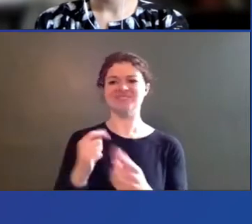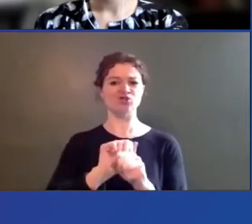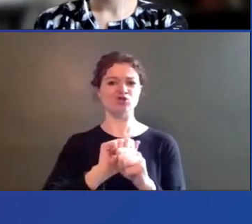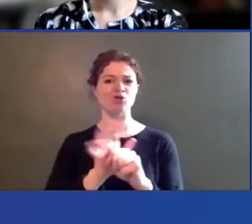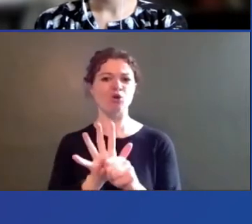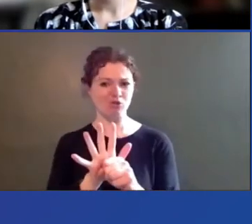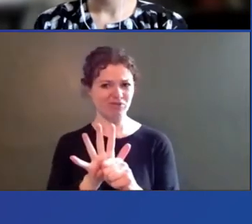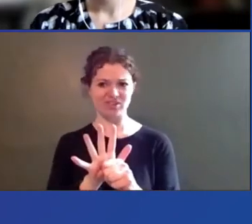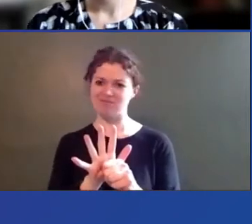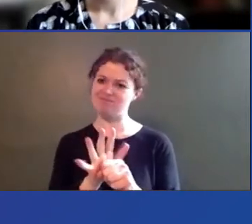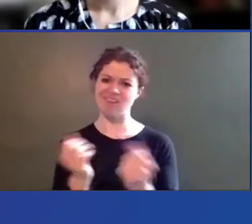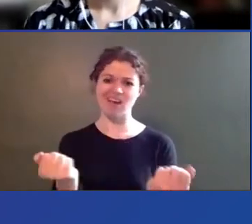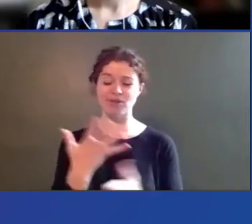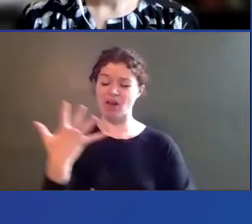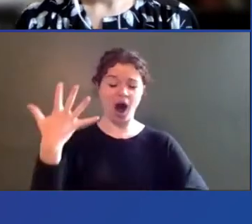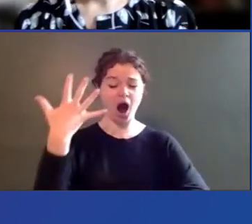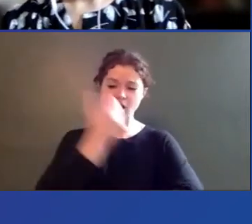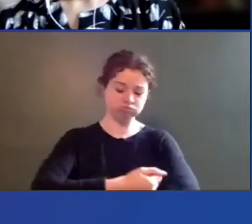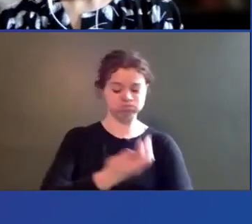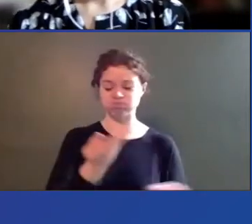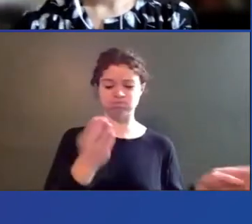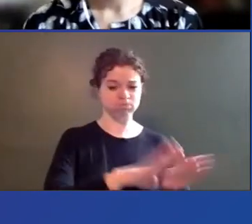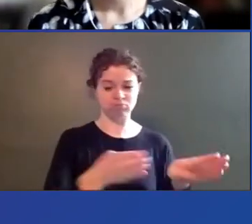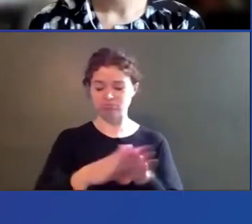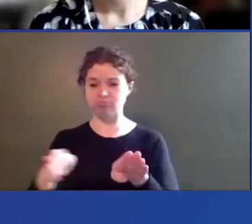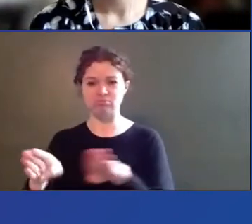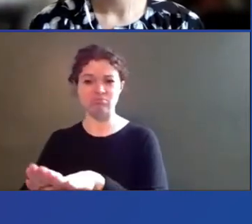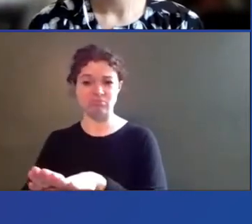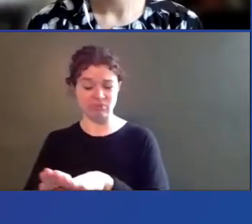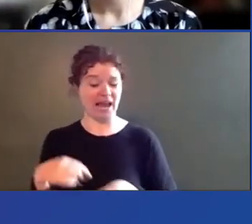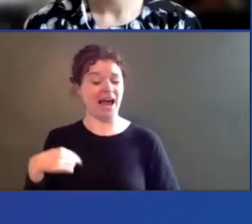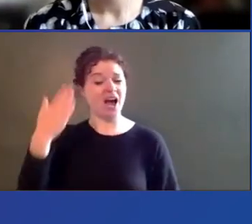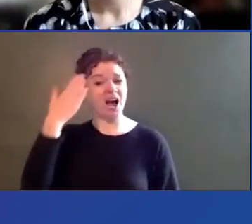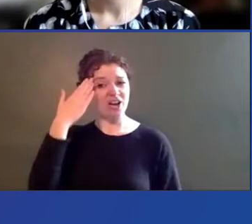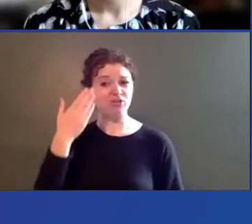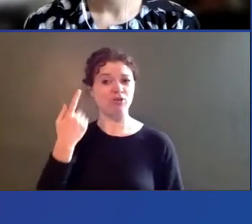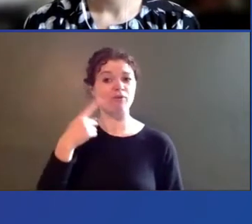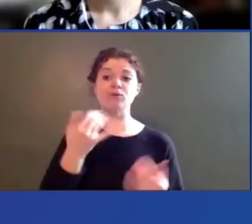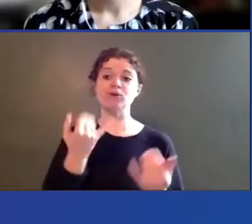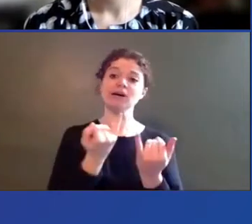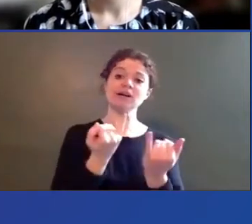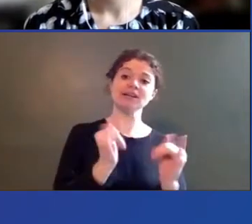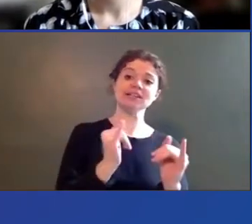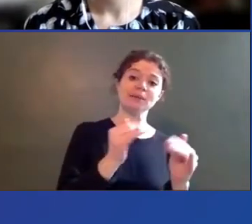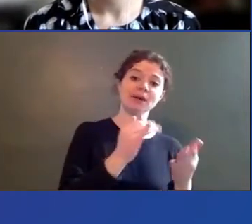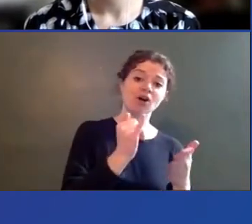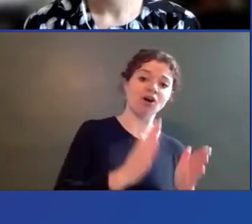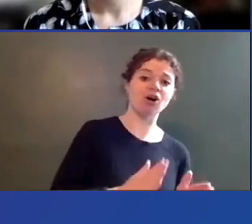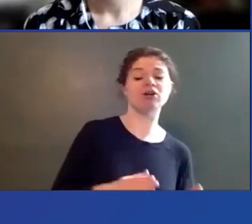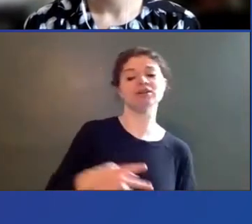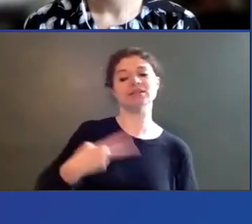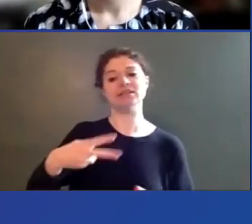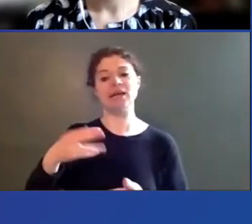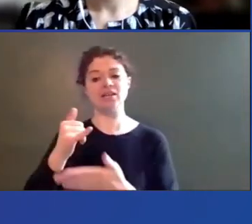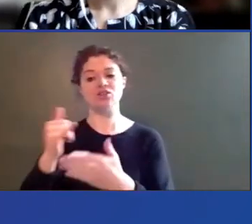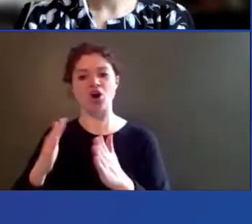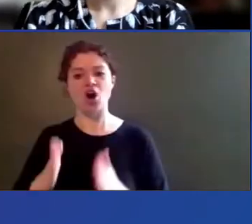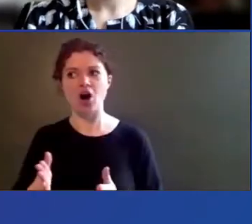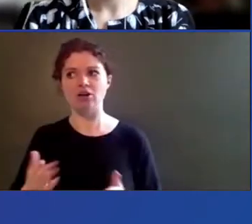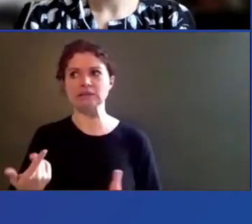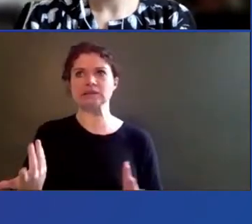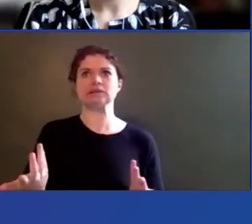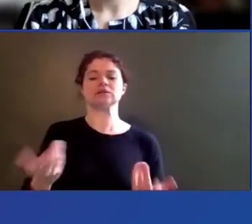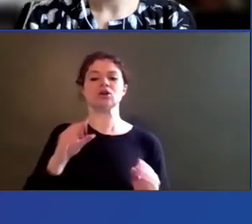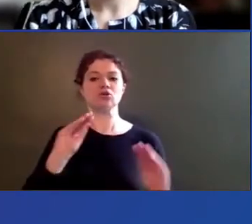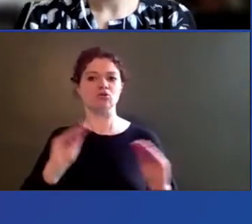shutdown 2 years ago? I know for a lot of dance artists and individual independent artists, it was a time, because also you didn't have work,